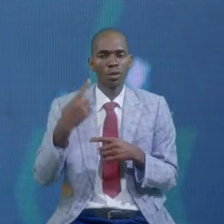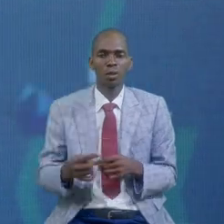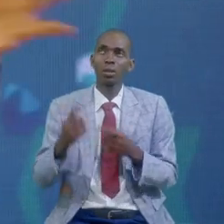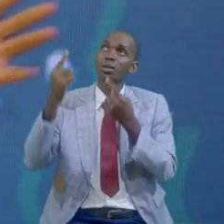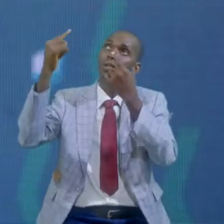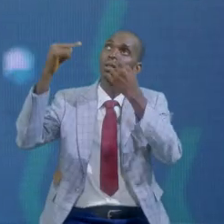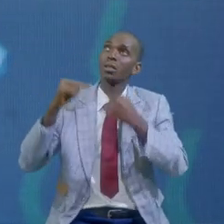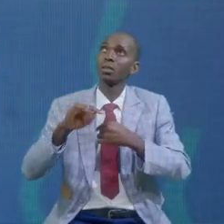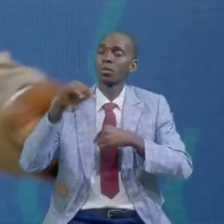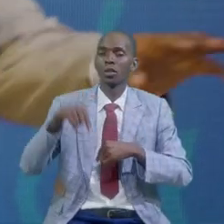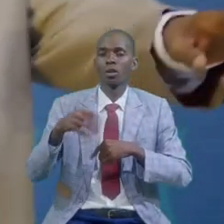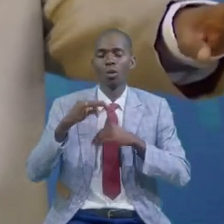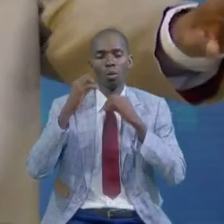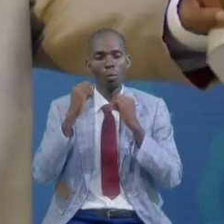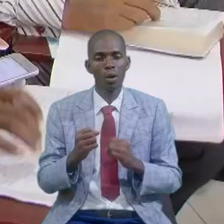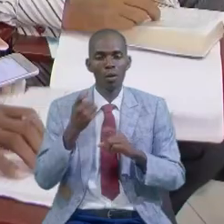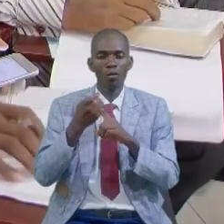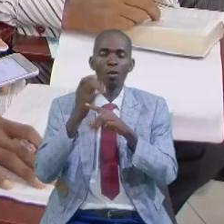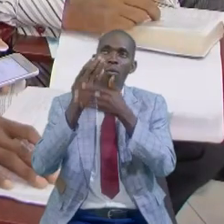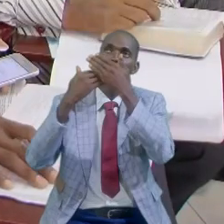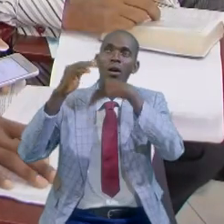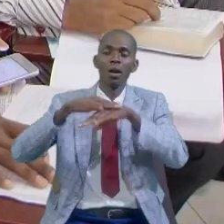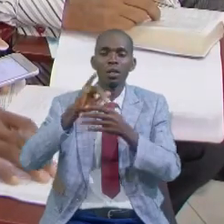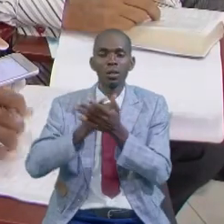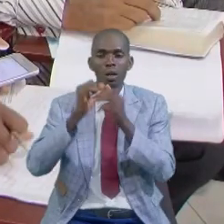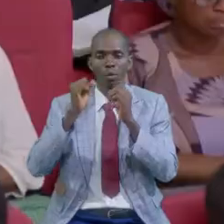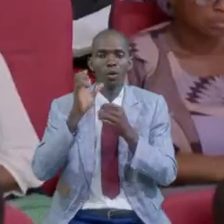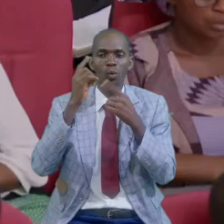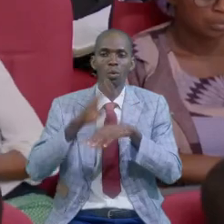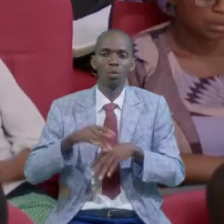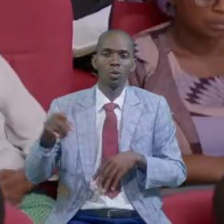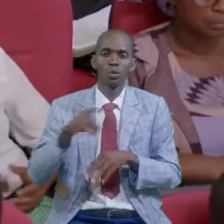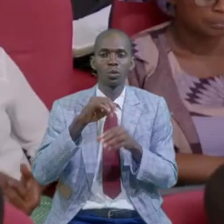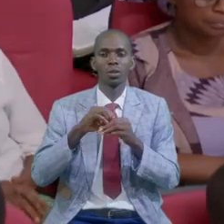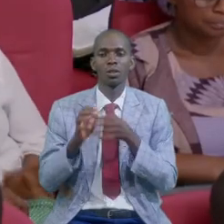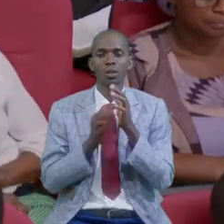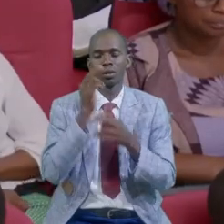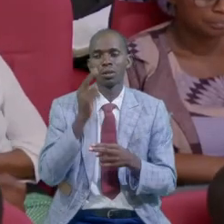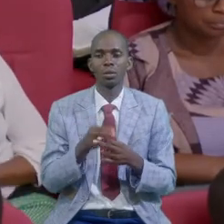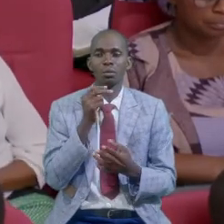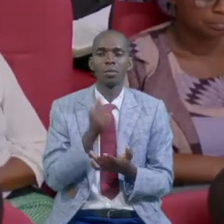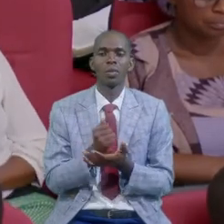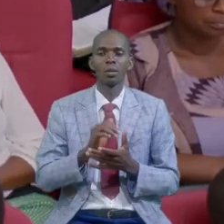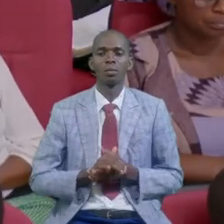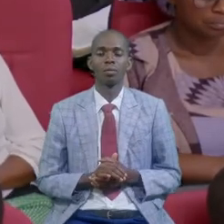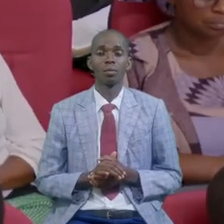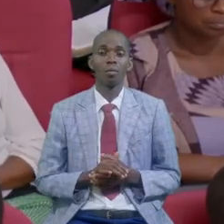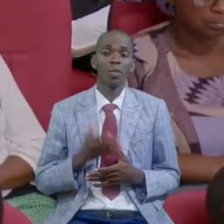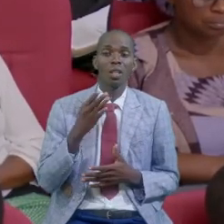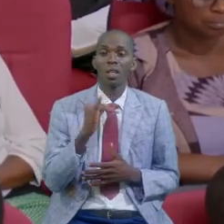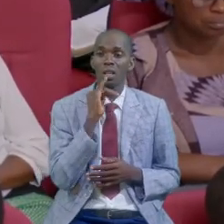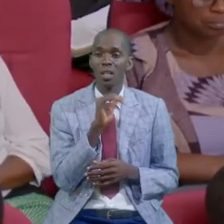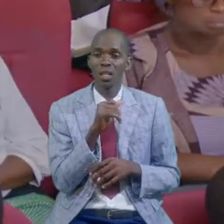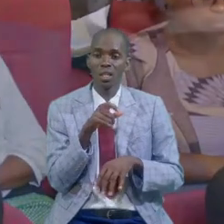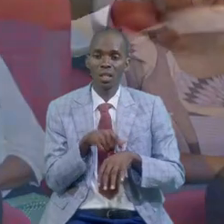power from on high. And that power will come upon you in Jesus' name. There's a time to send